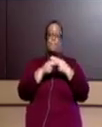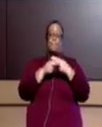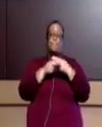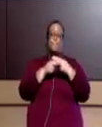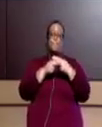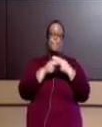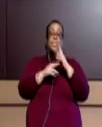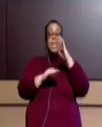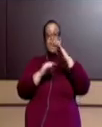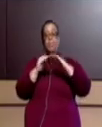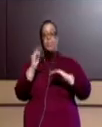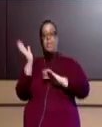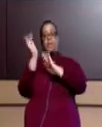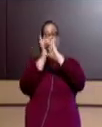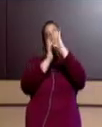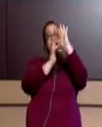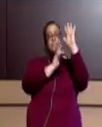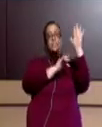Than